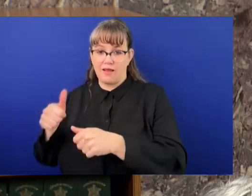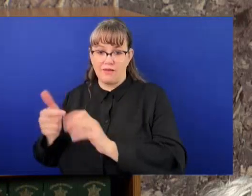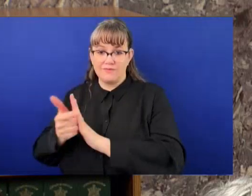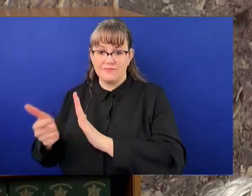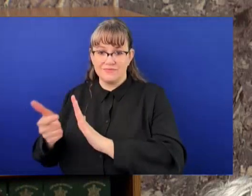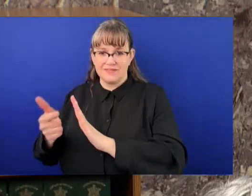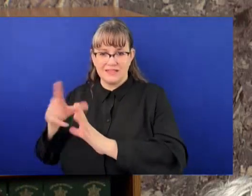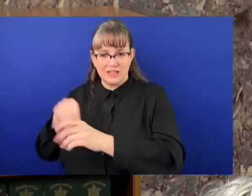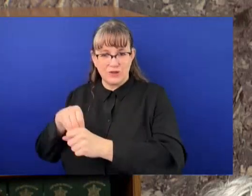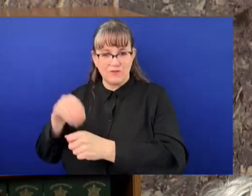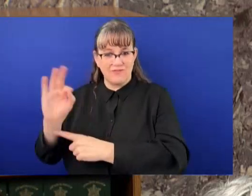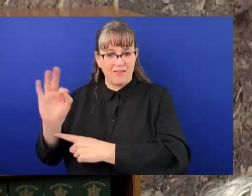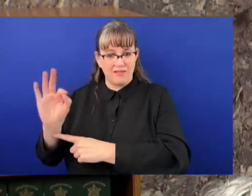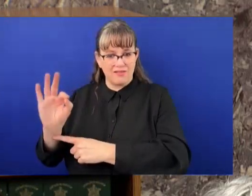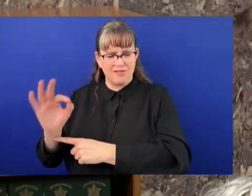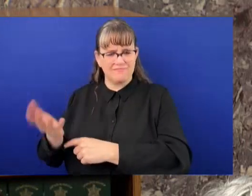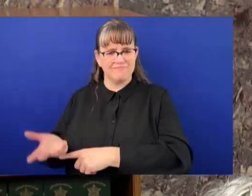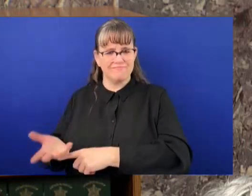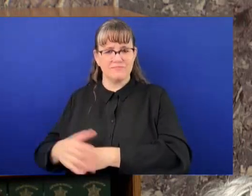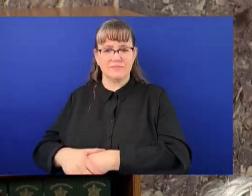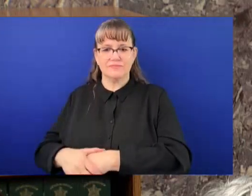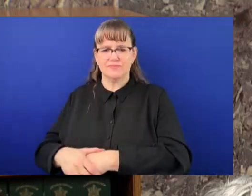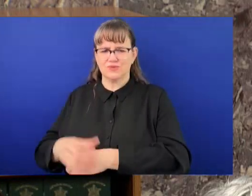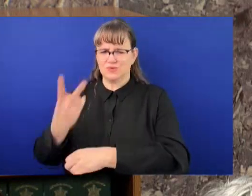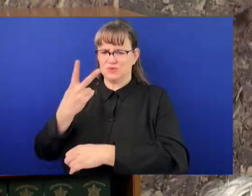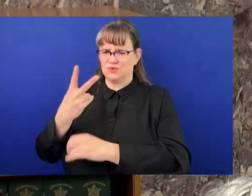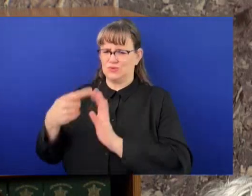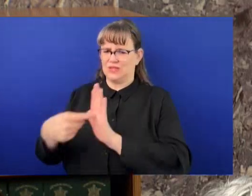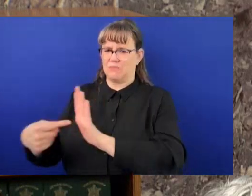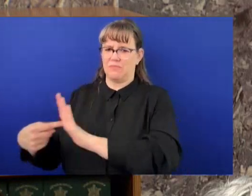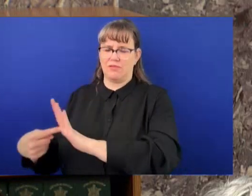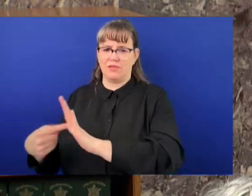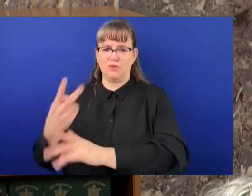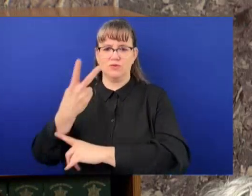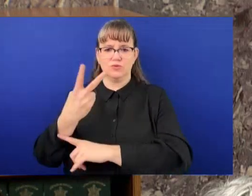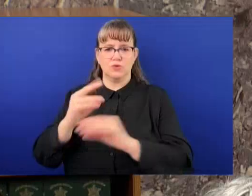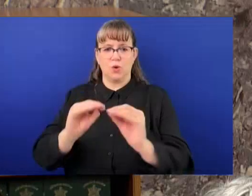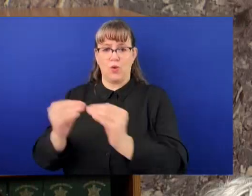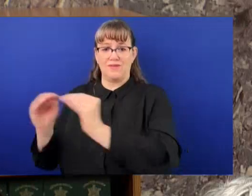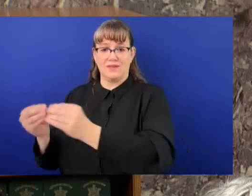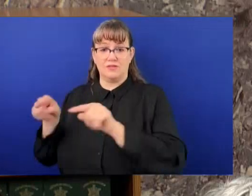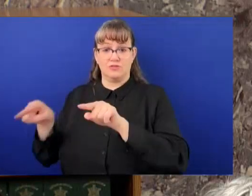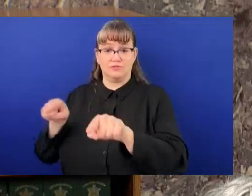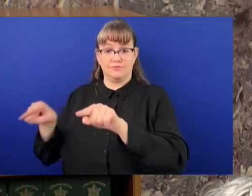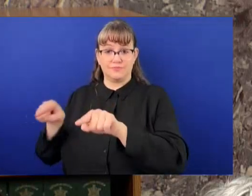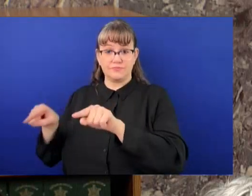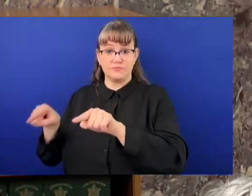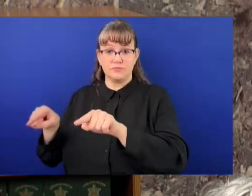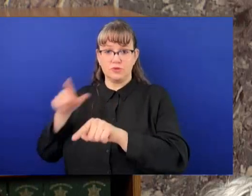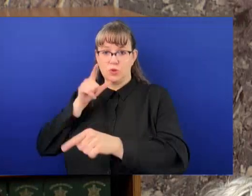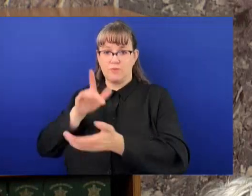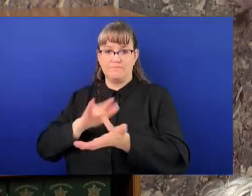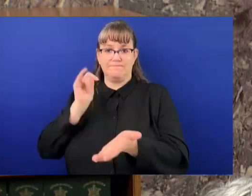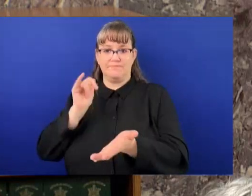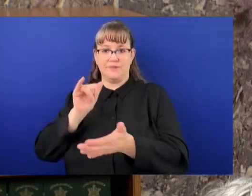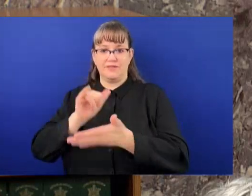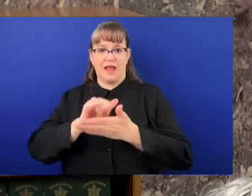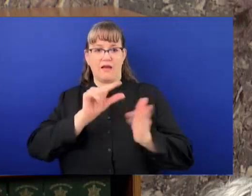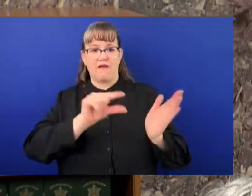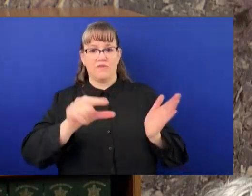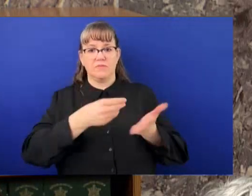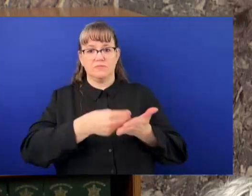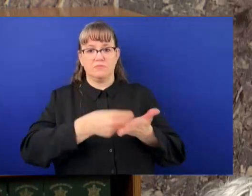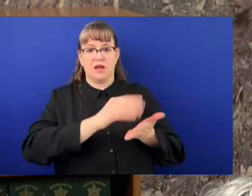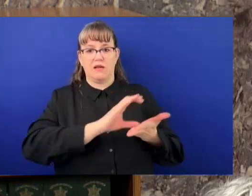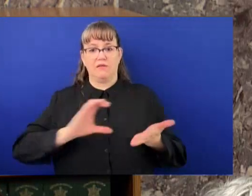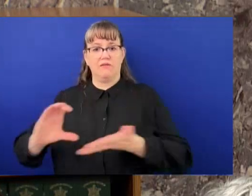in 2024. To the Premier, given his abject failure of harm reduction, will you start an inquiry, demand our money back,